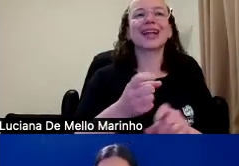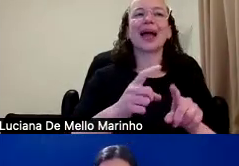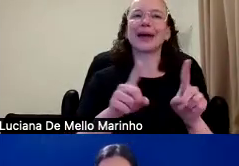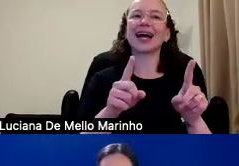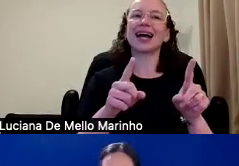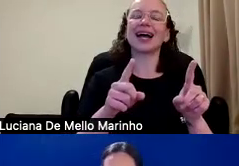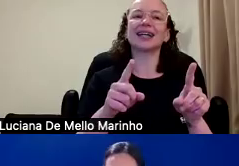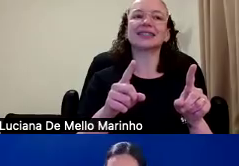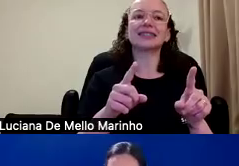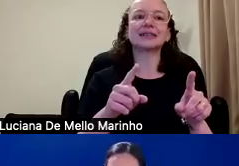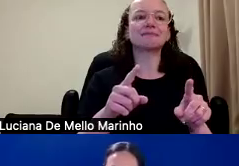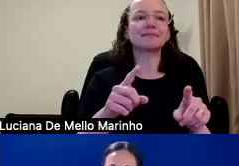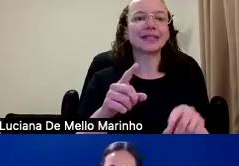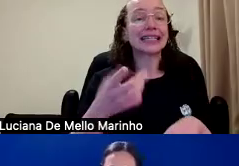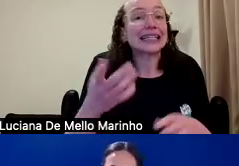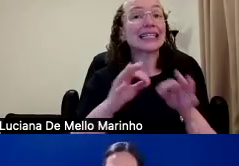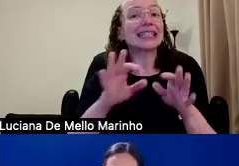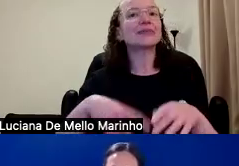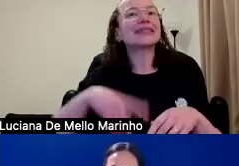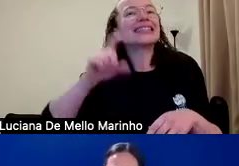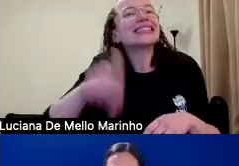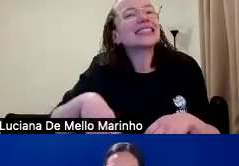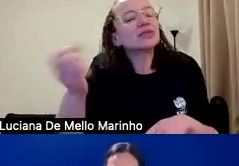to condense all the information. But